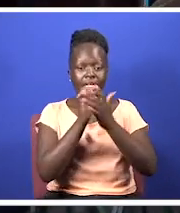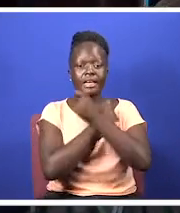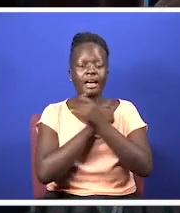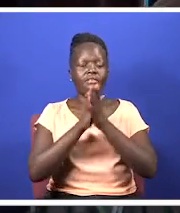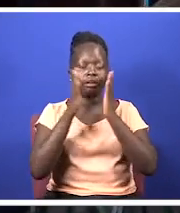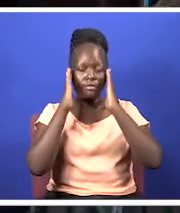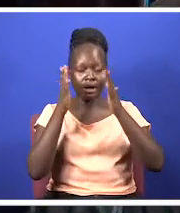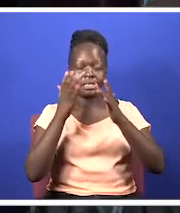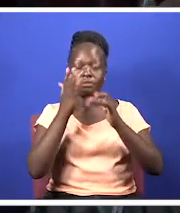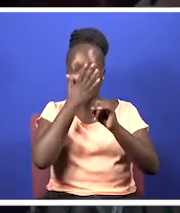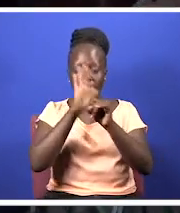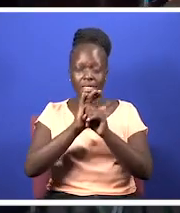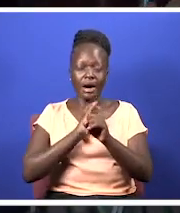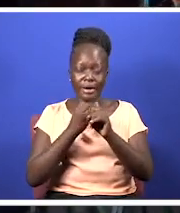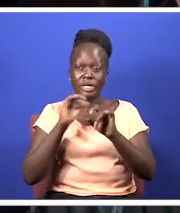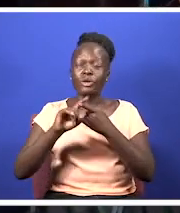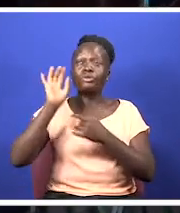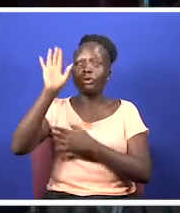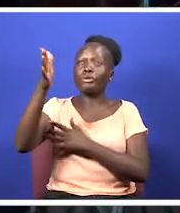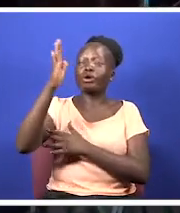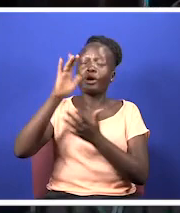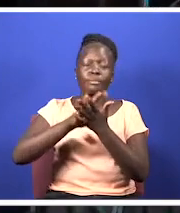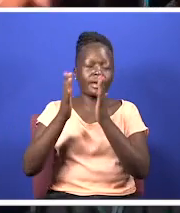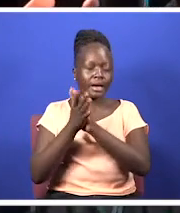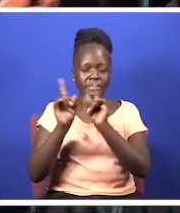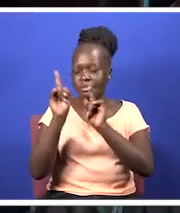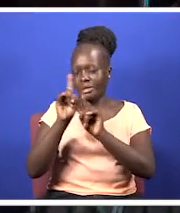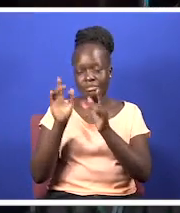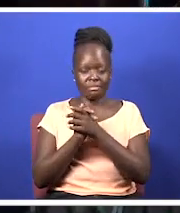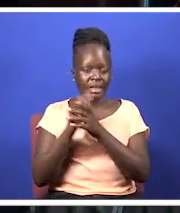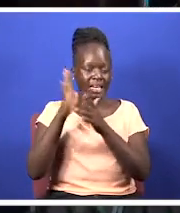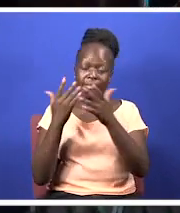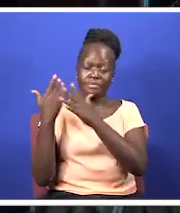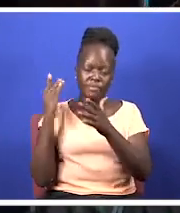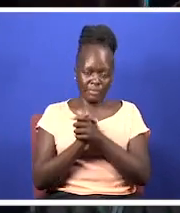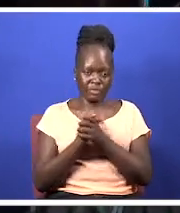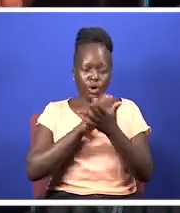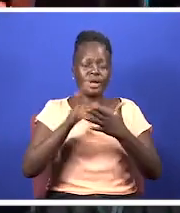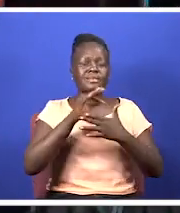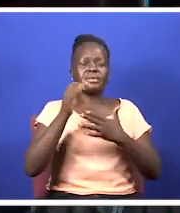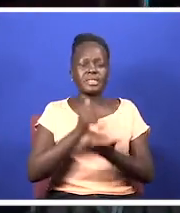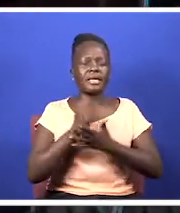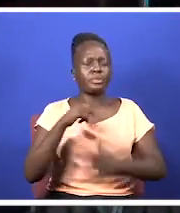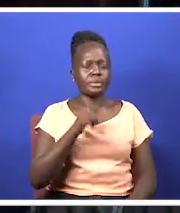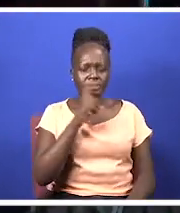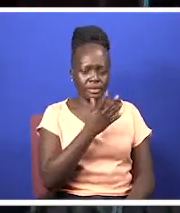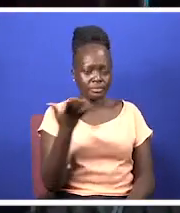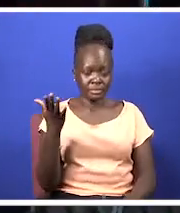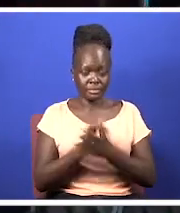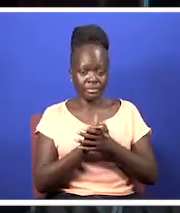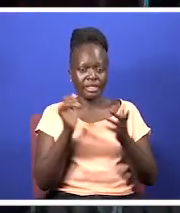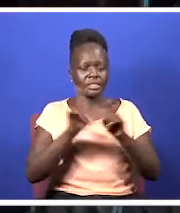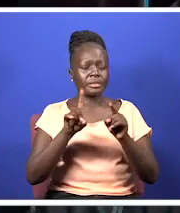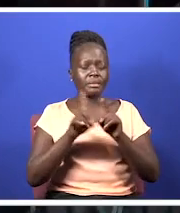and our commitment for you, oh God, will be like never before. Holy Spirit, that you may help us, that you